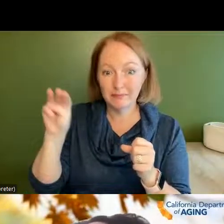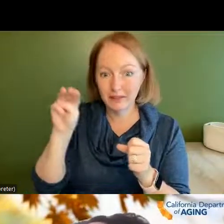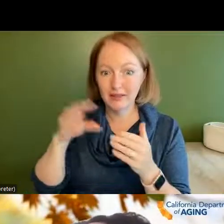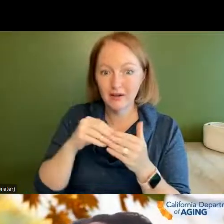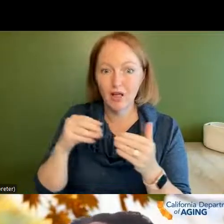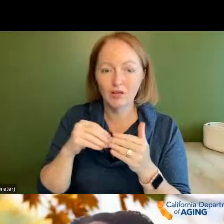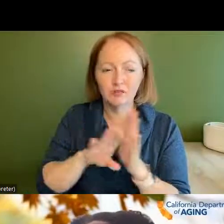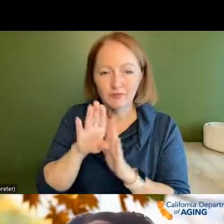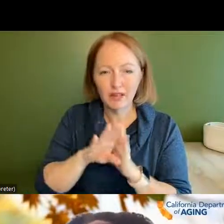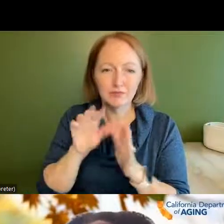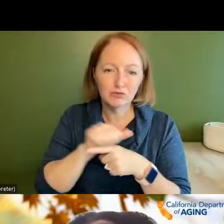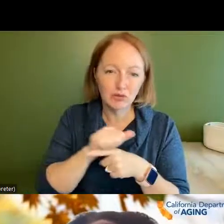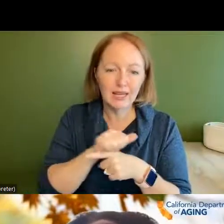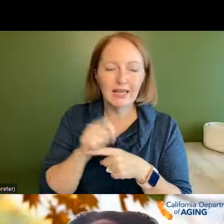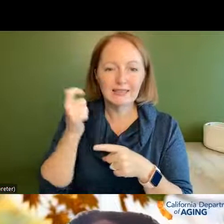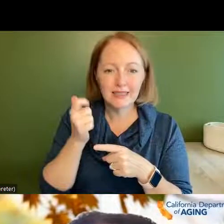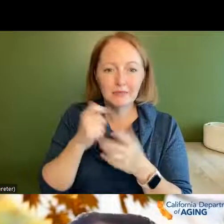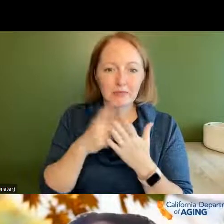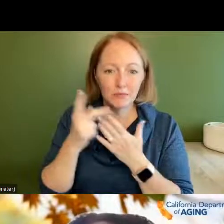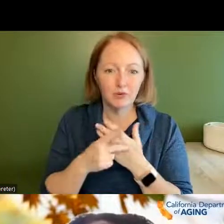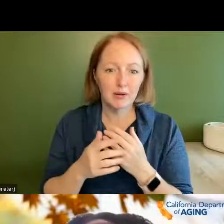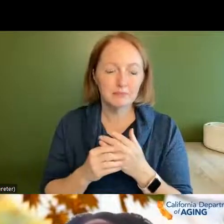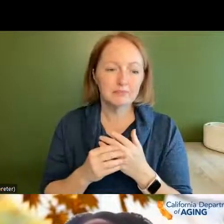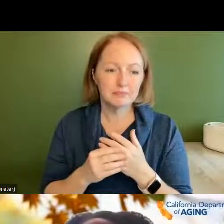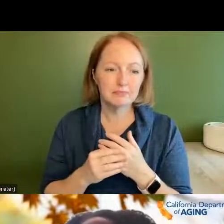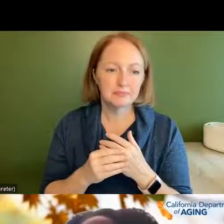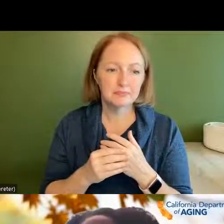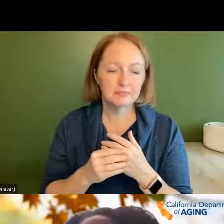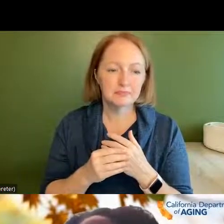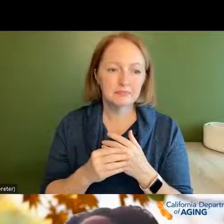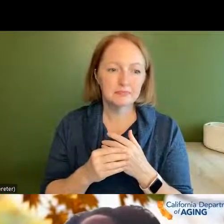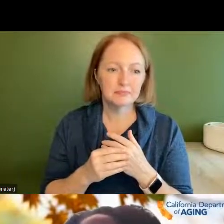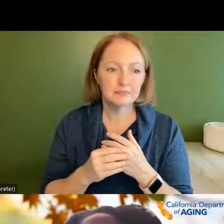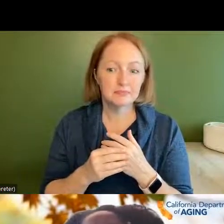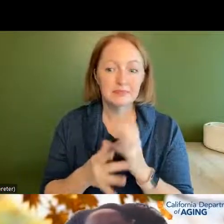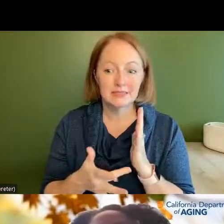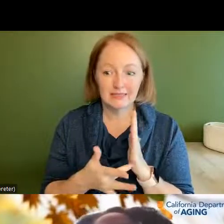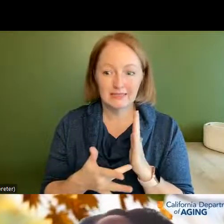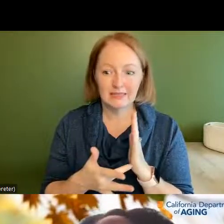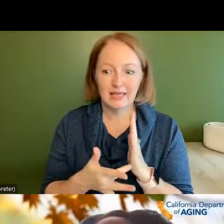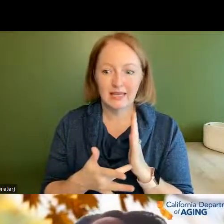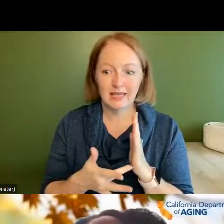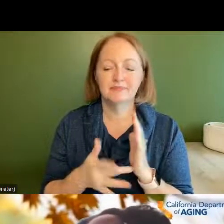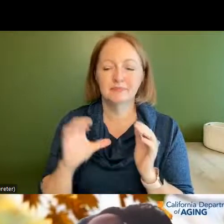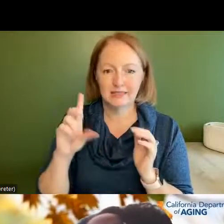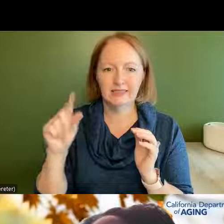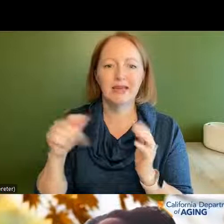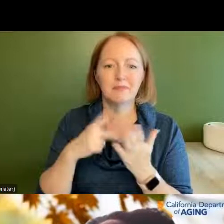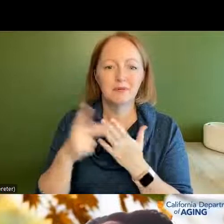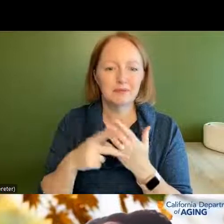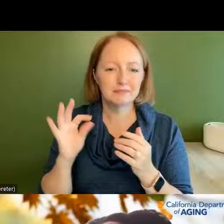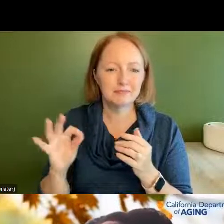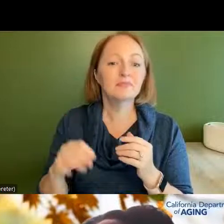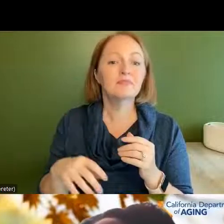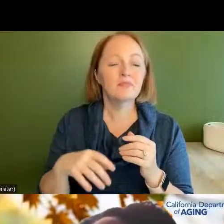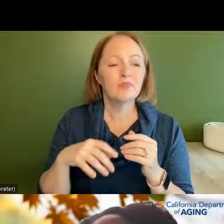to develop a training and stipend program. And so the text that I've highlighted here, I highlighted this